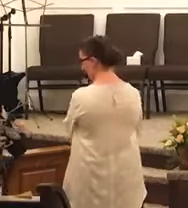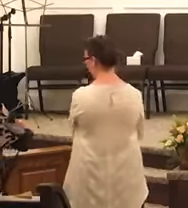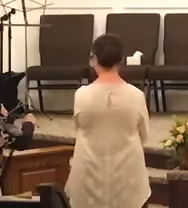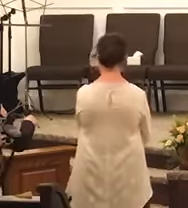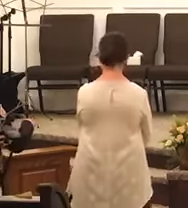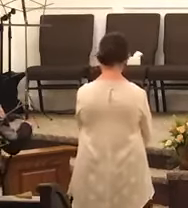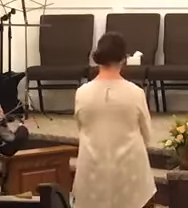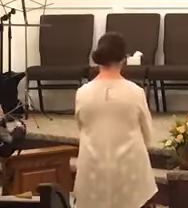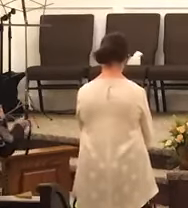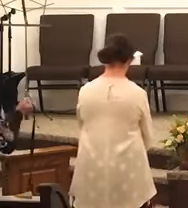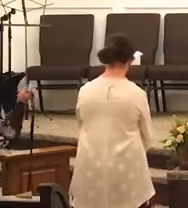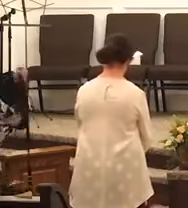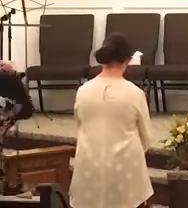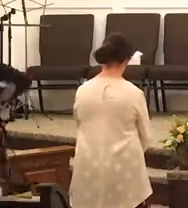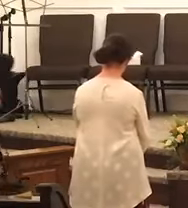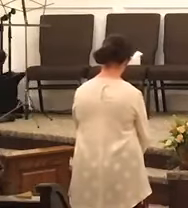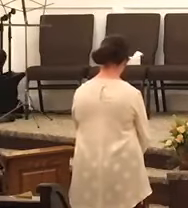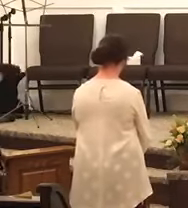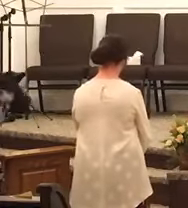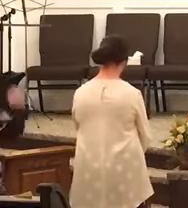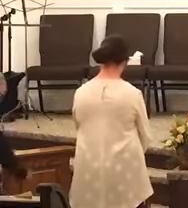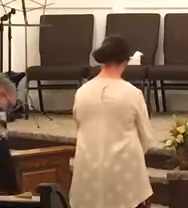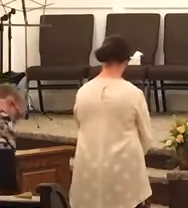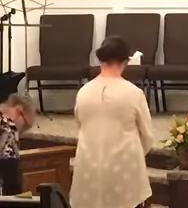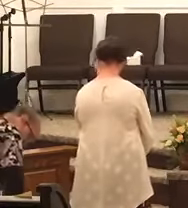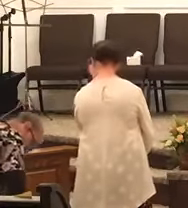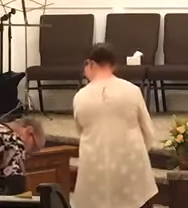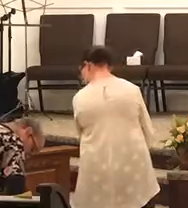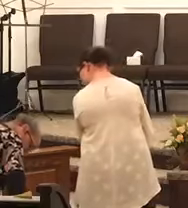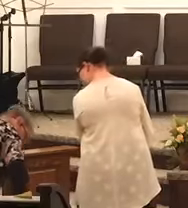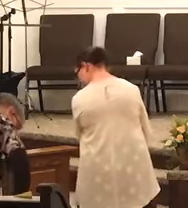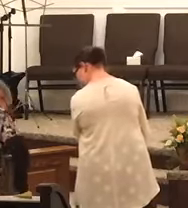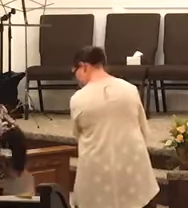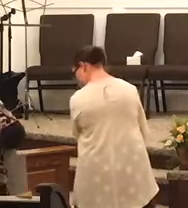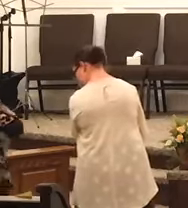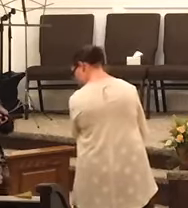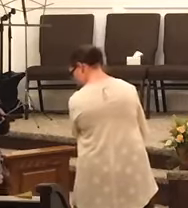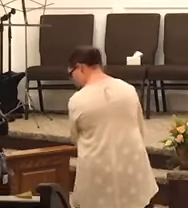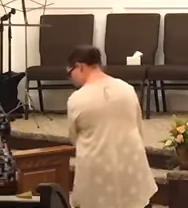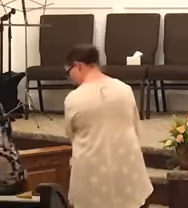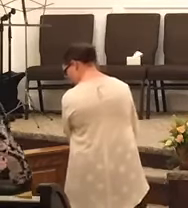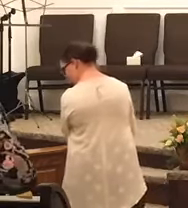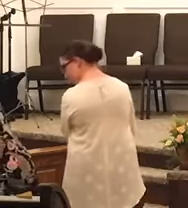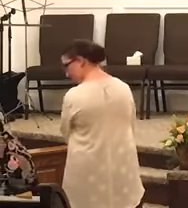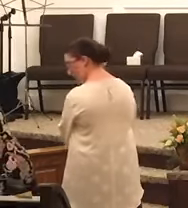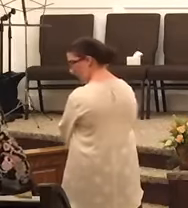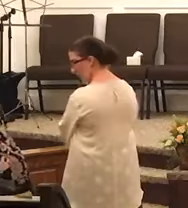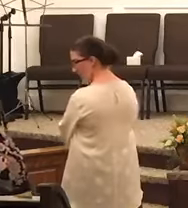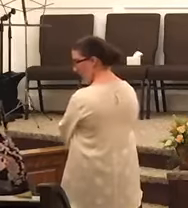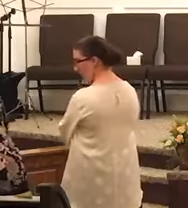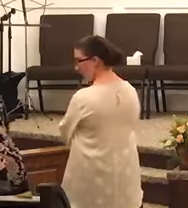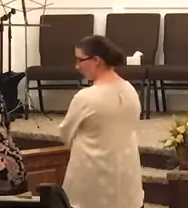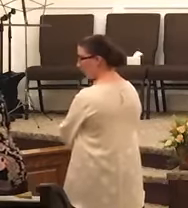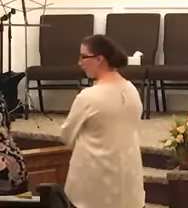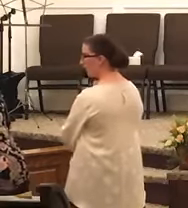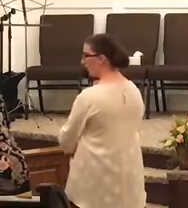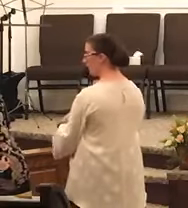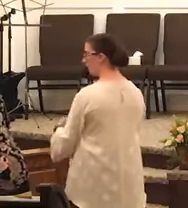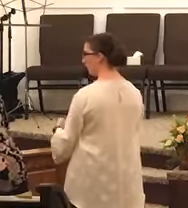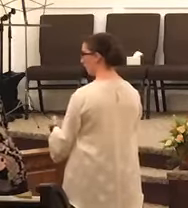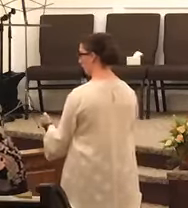things that are pulling at people nowadays. Yes, sir. You hear me? There's all kind of things that are pulling at folks. Amen. I've seen some sell out